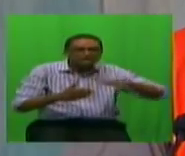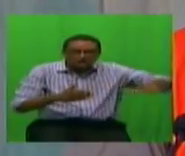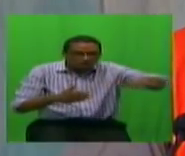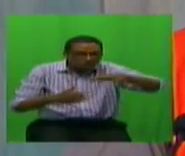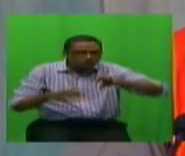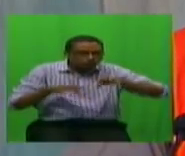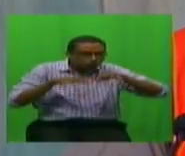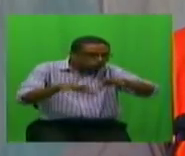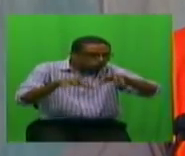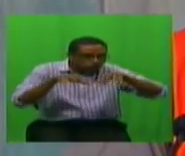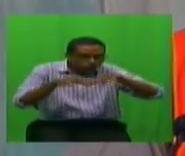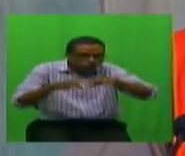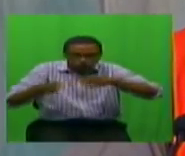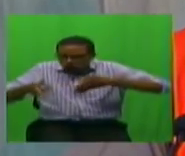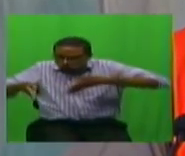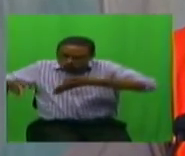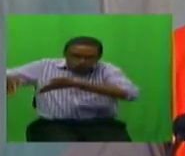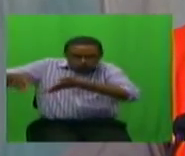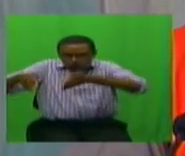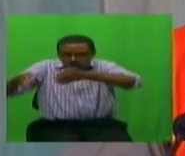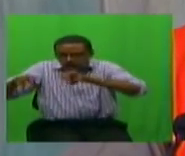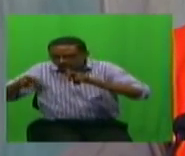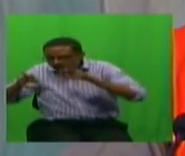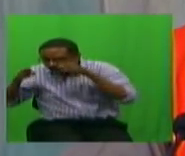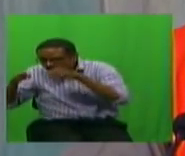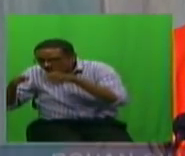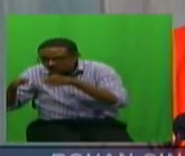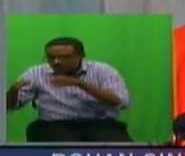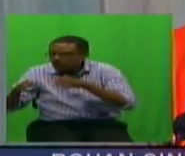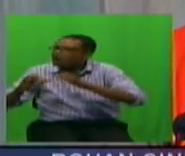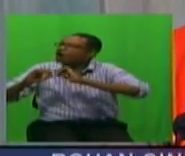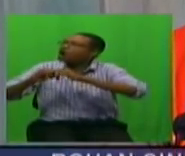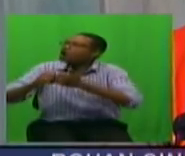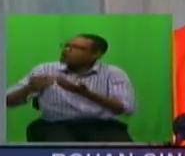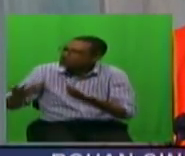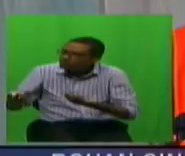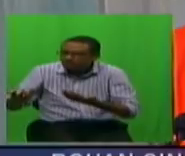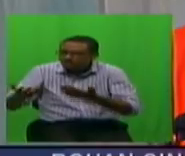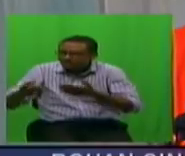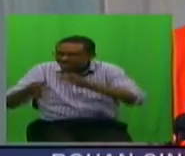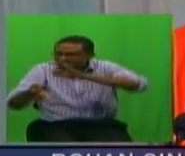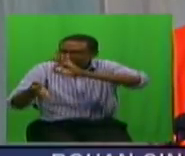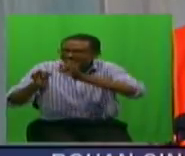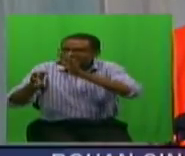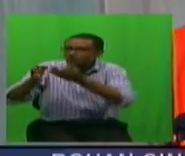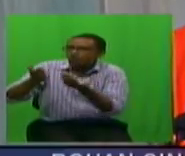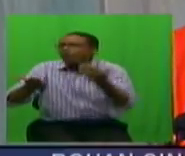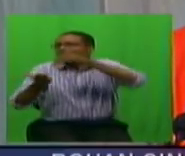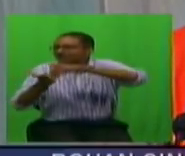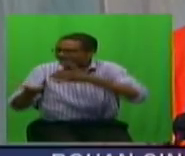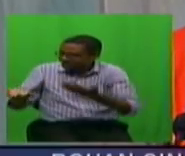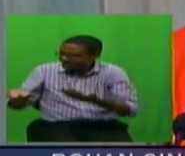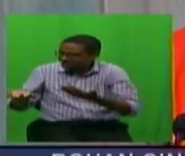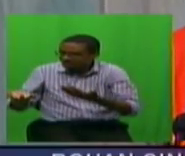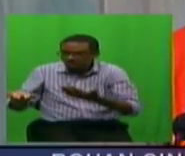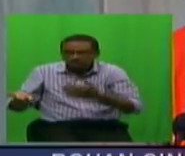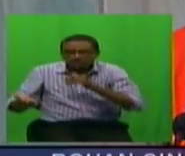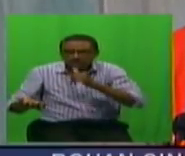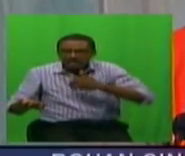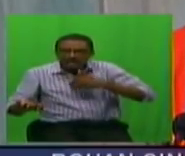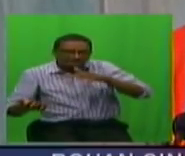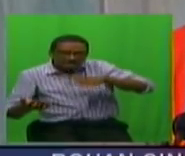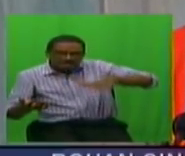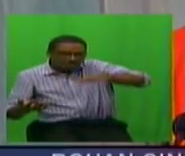There is a challenge, because how do you go and re-engineer the existing ones? There's no space to cut new